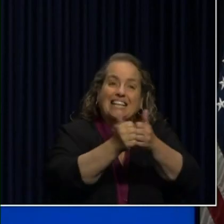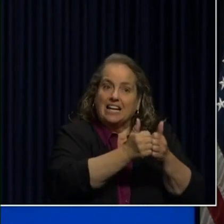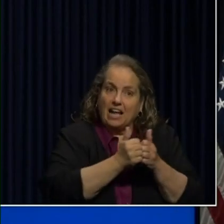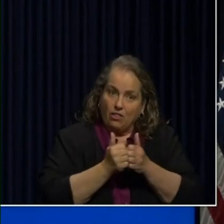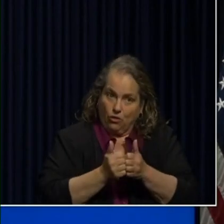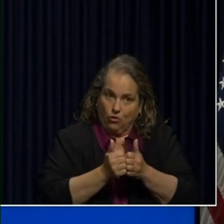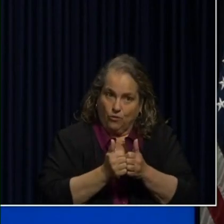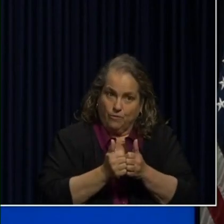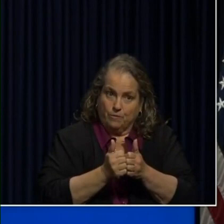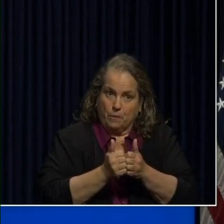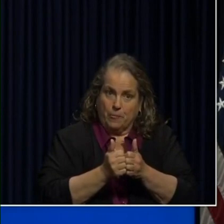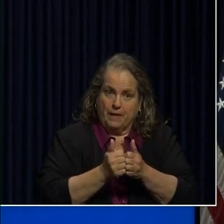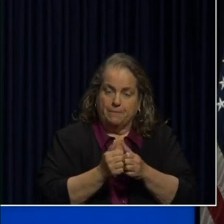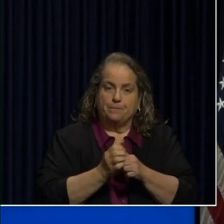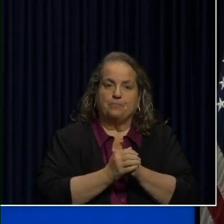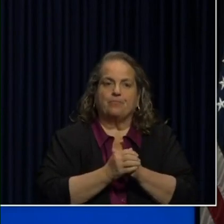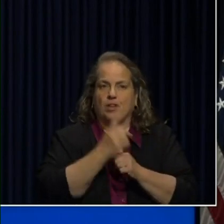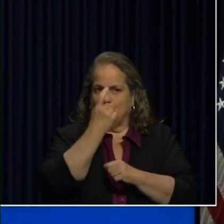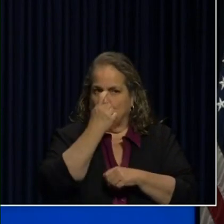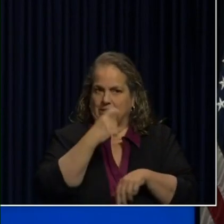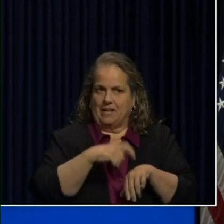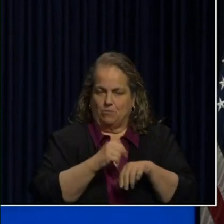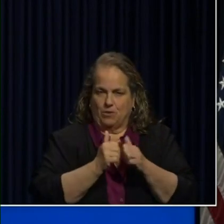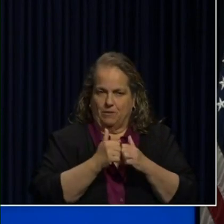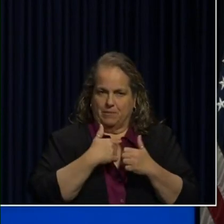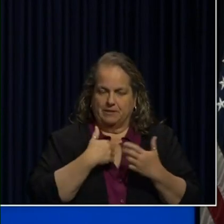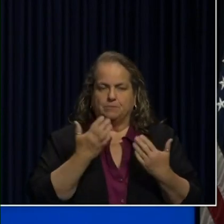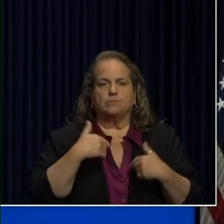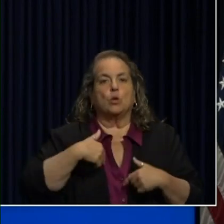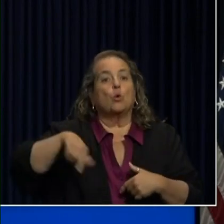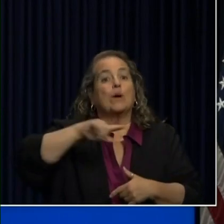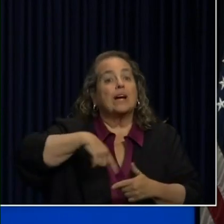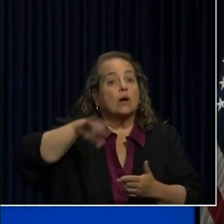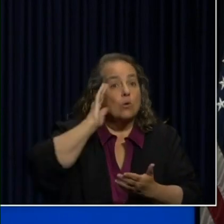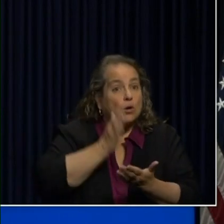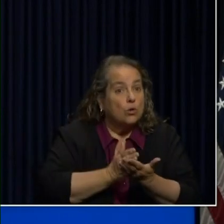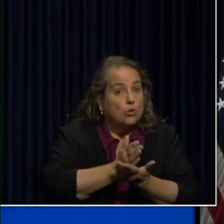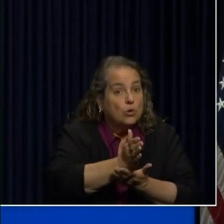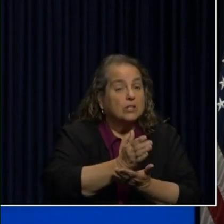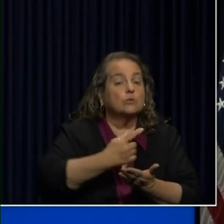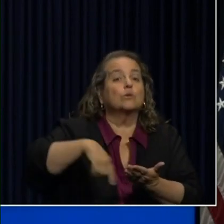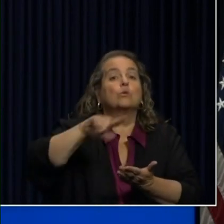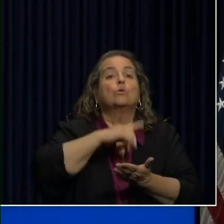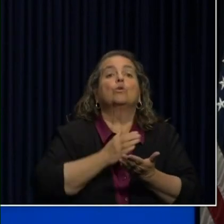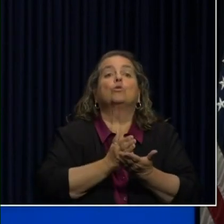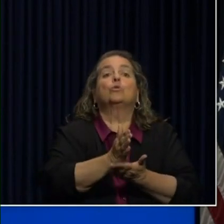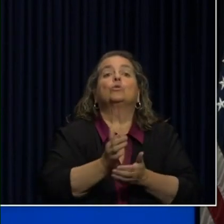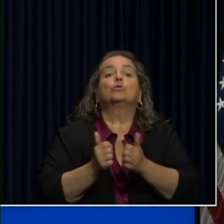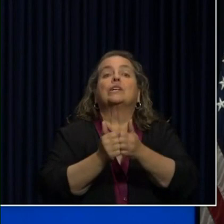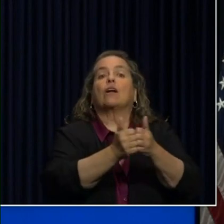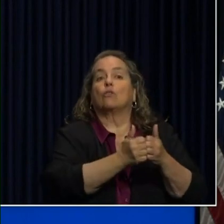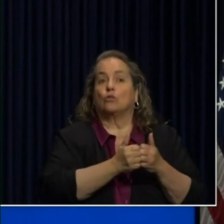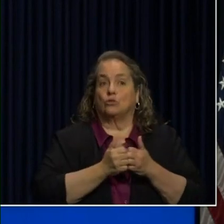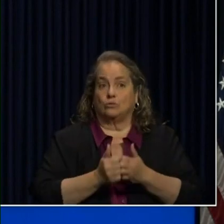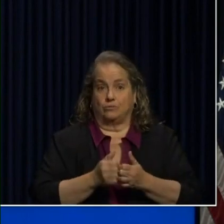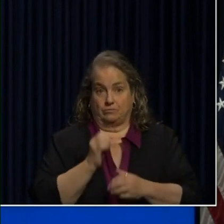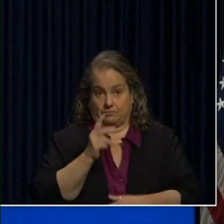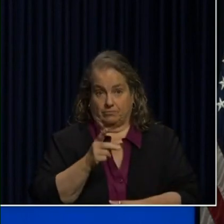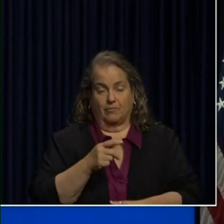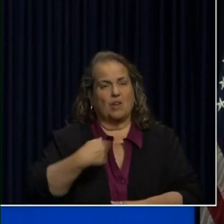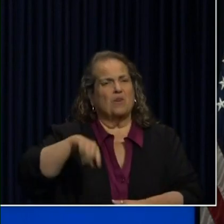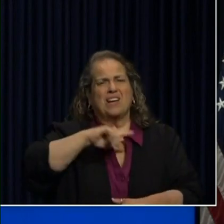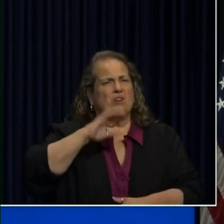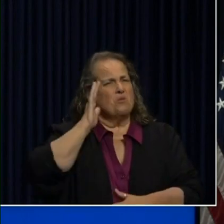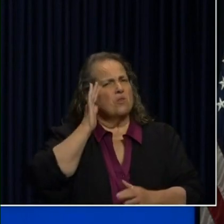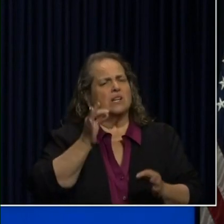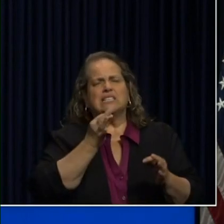this together. One last time with me. We will get through this. We will get through this together. And we will